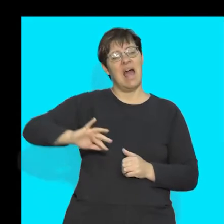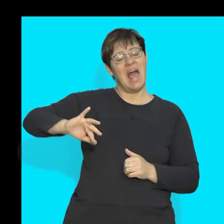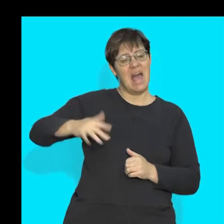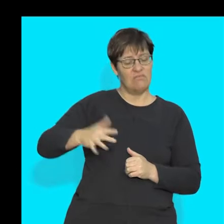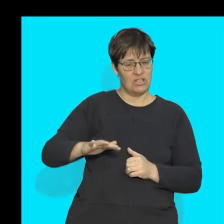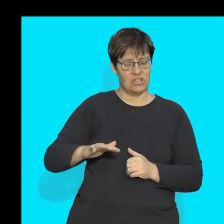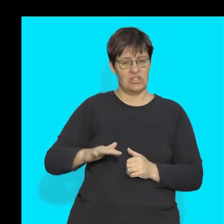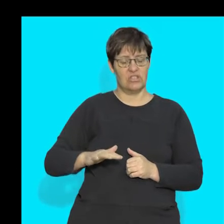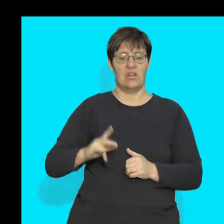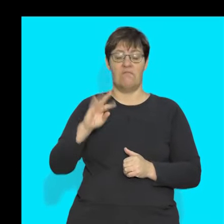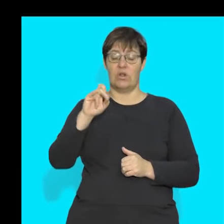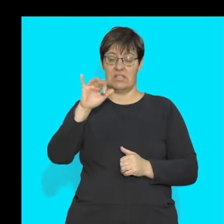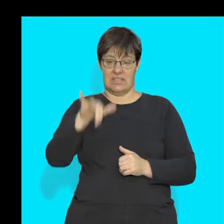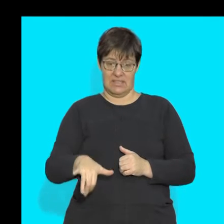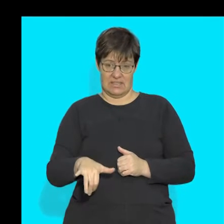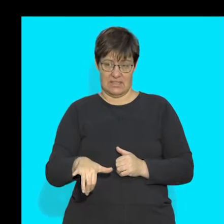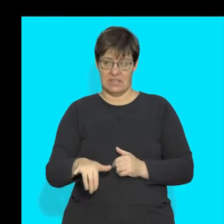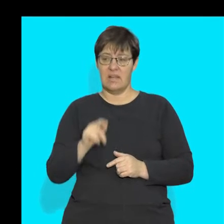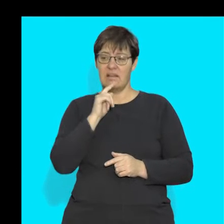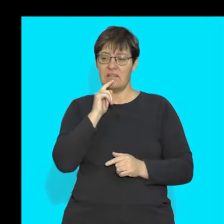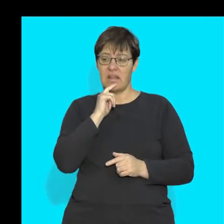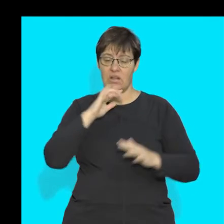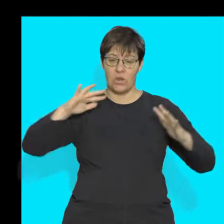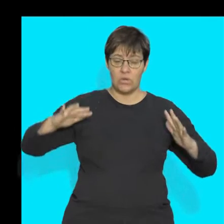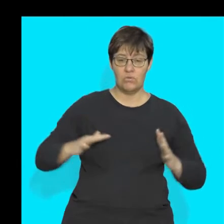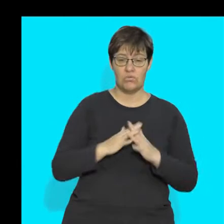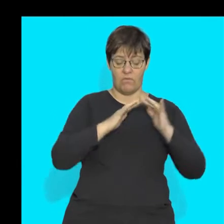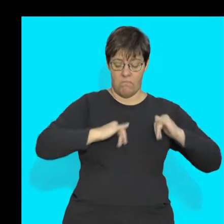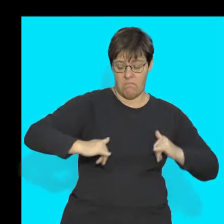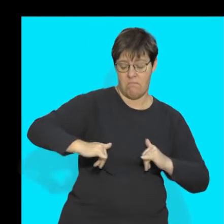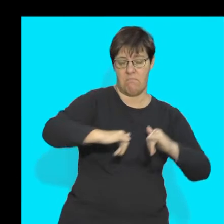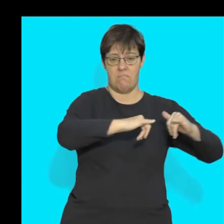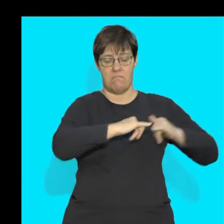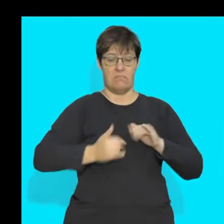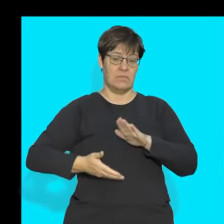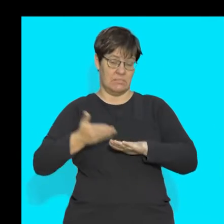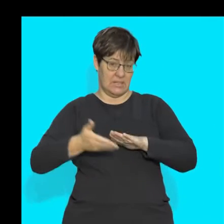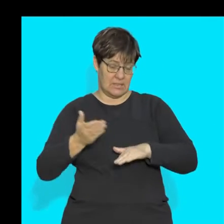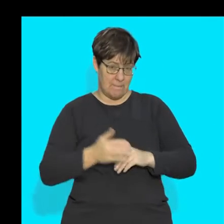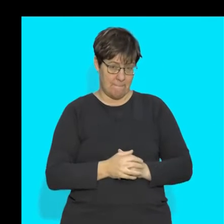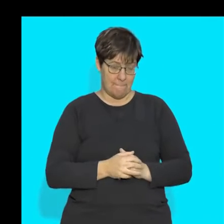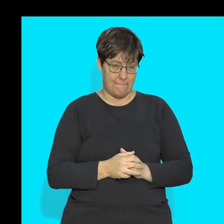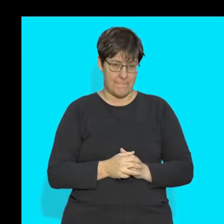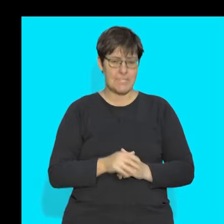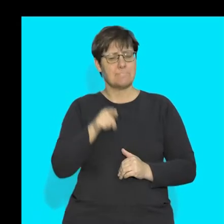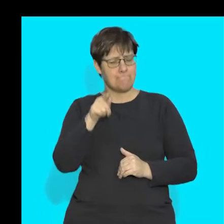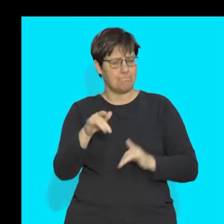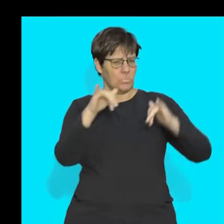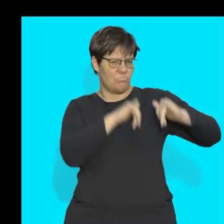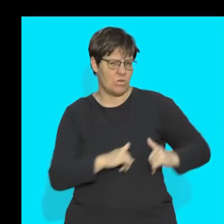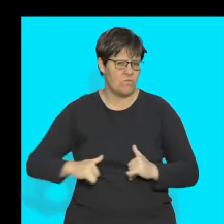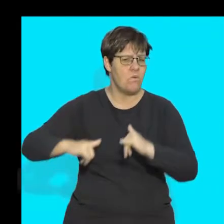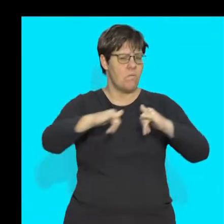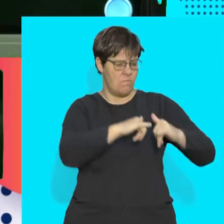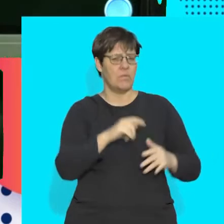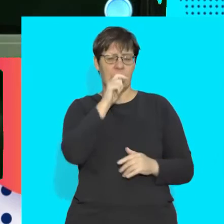and average velocity, and then uniform speed. Uniform is a word we use quite often in this